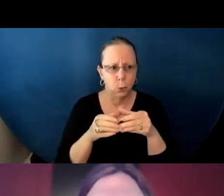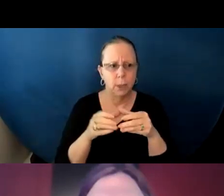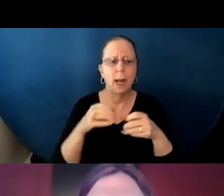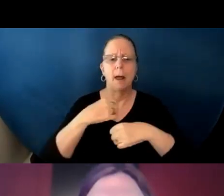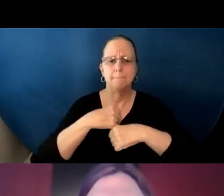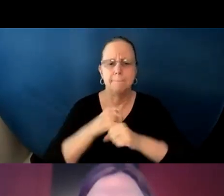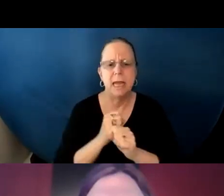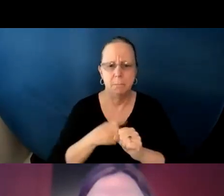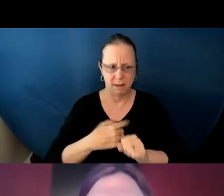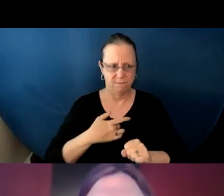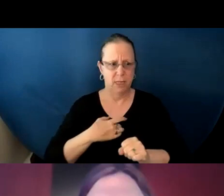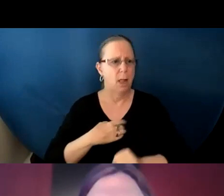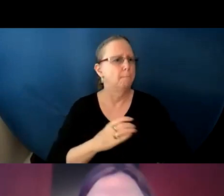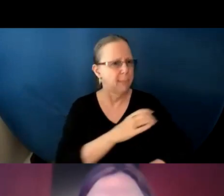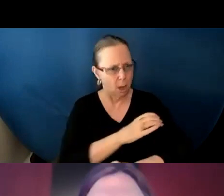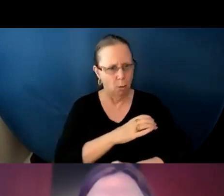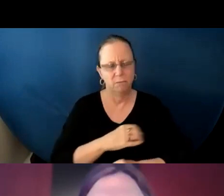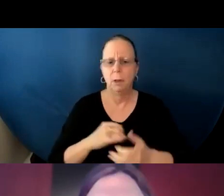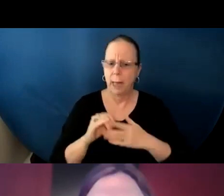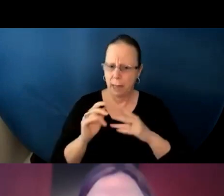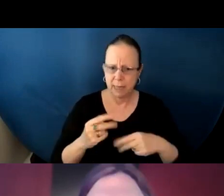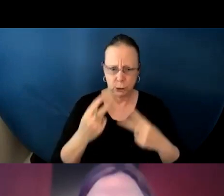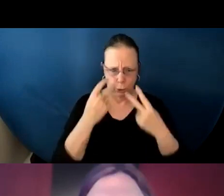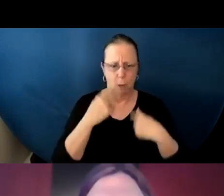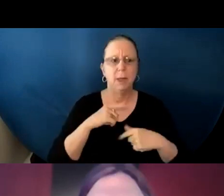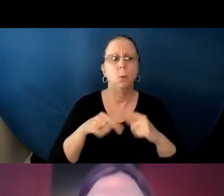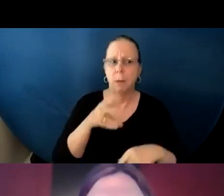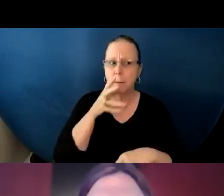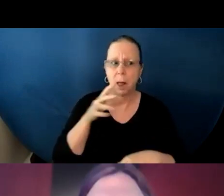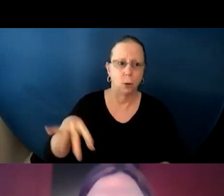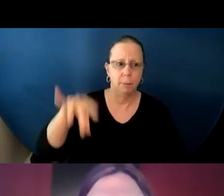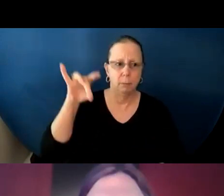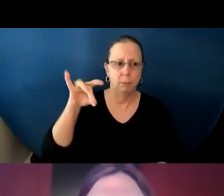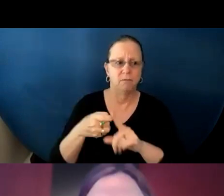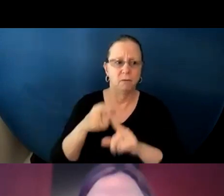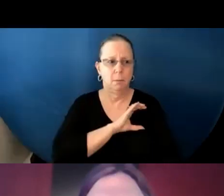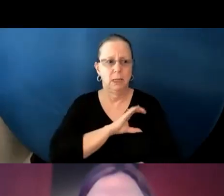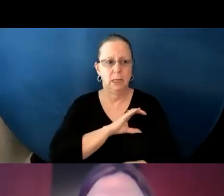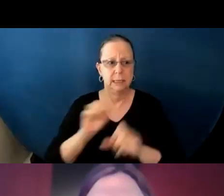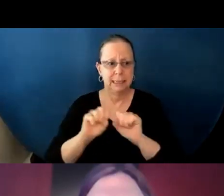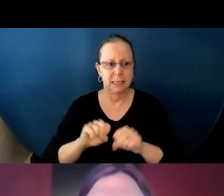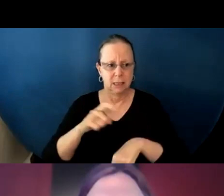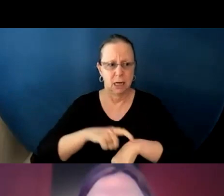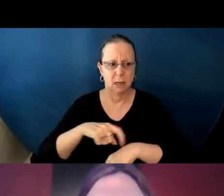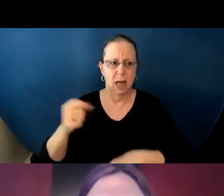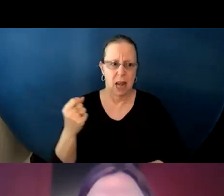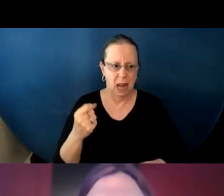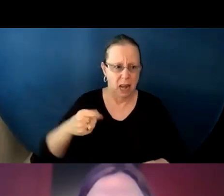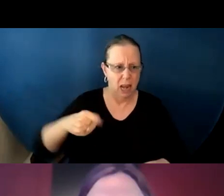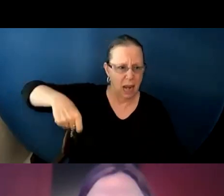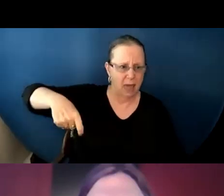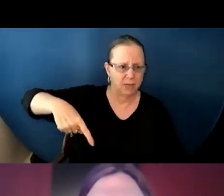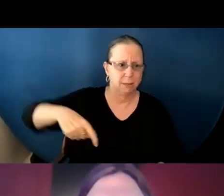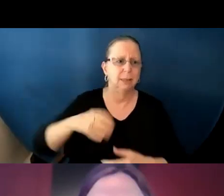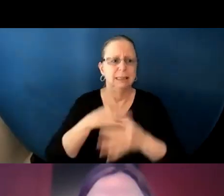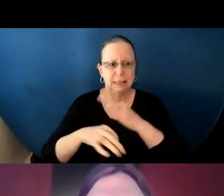powerful and seen. When my mother picked me up from the police station at 11, instead of doing the thing that is